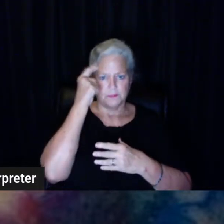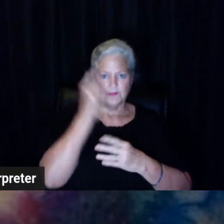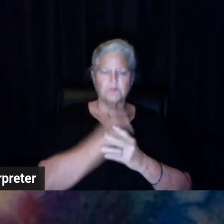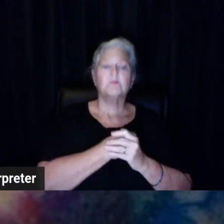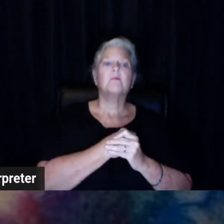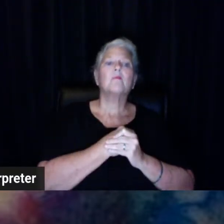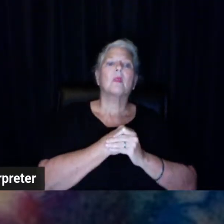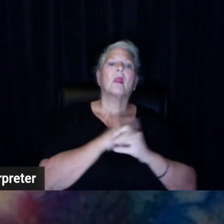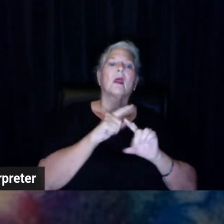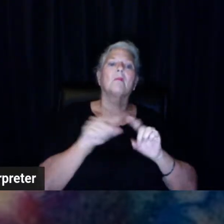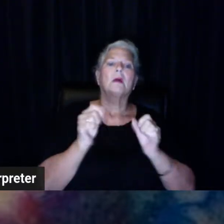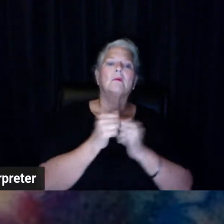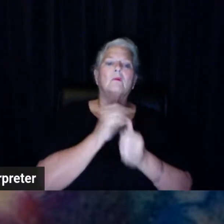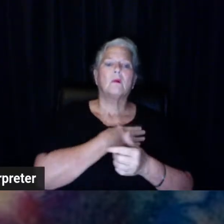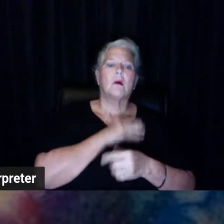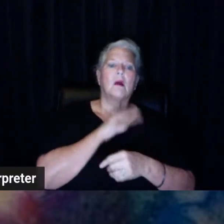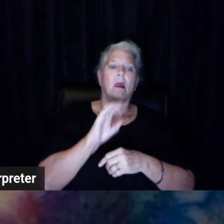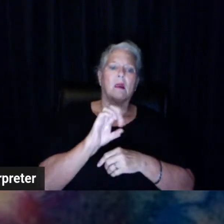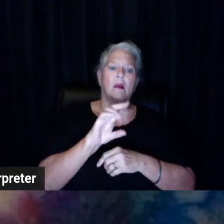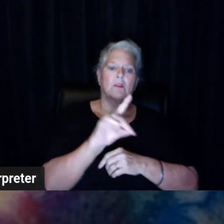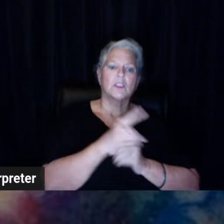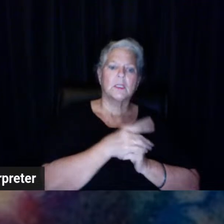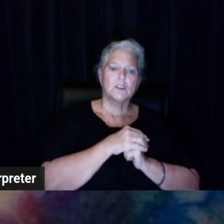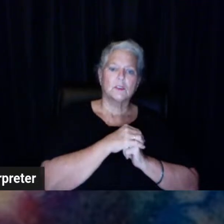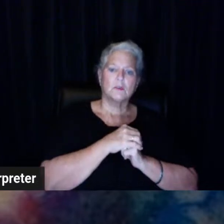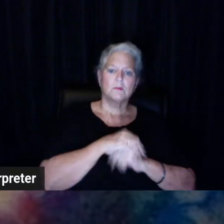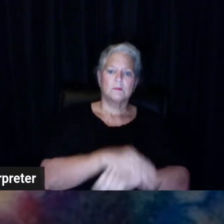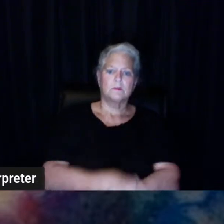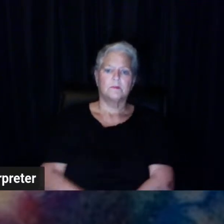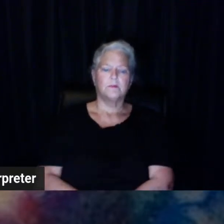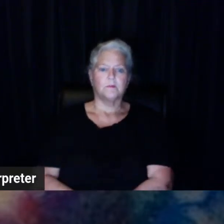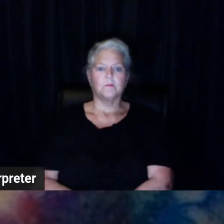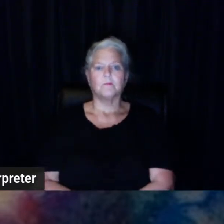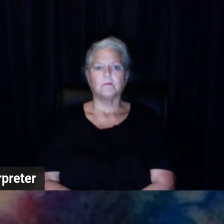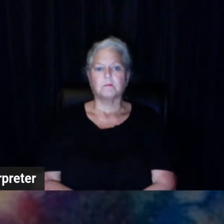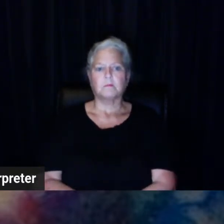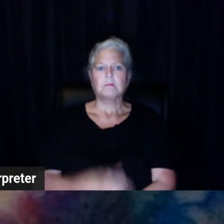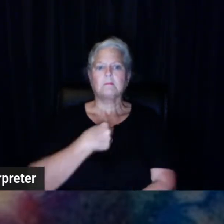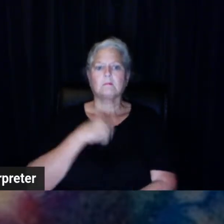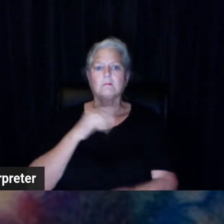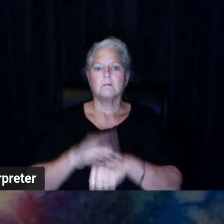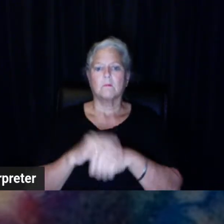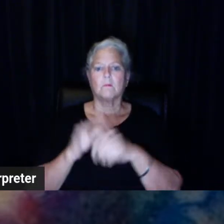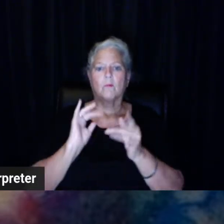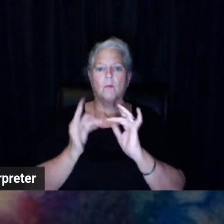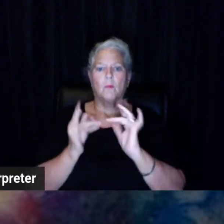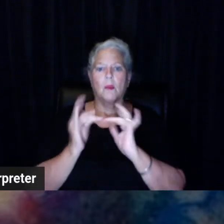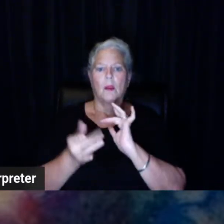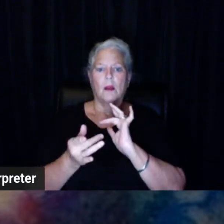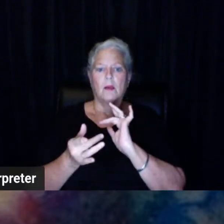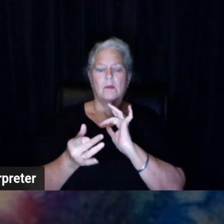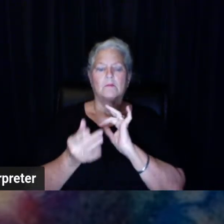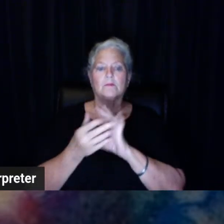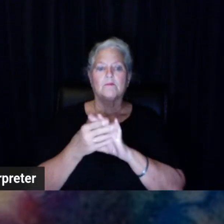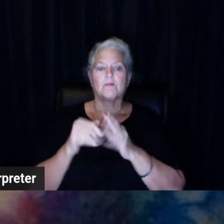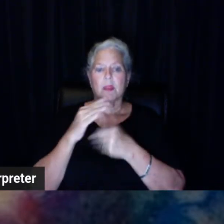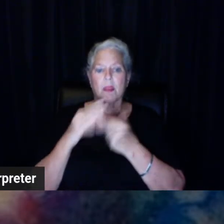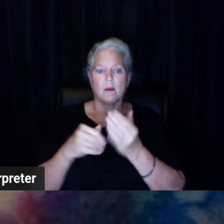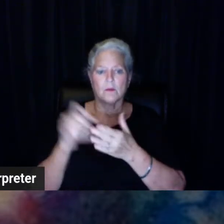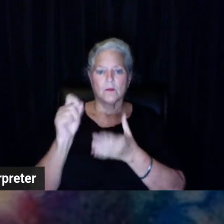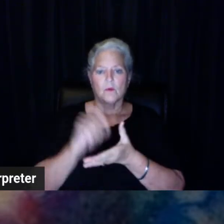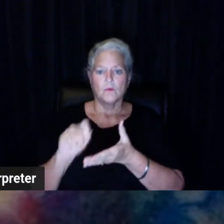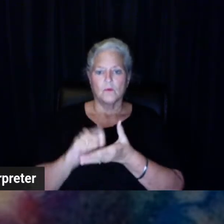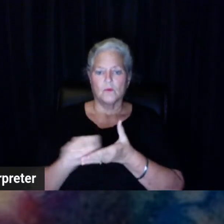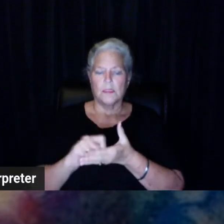with my education, oh yeah, since I'm online, if it's a course it's all written, that's